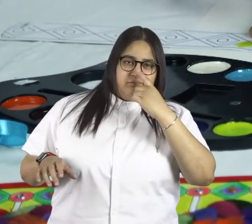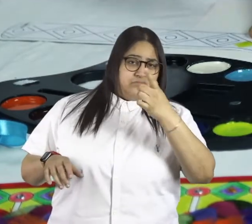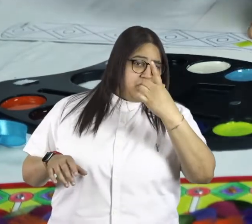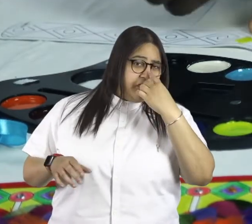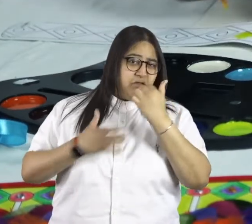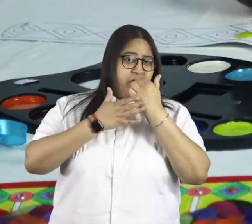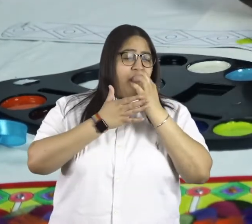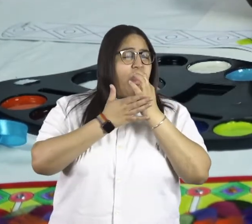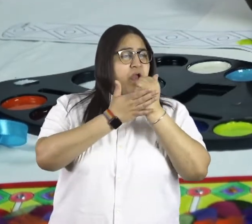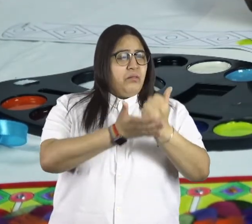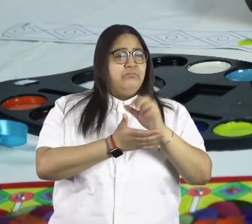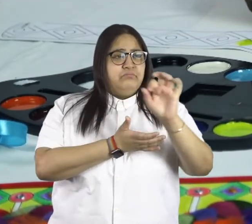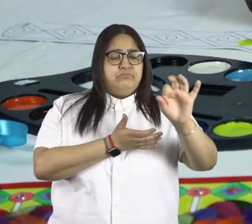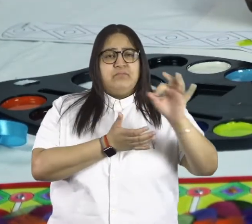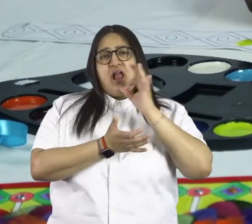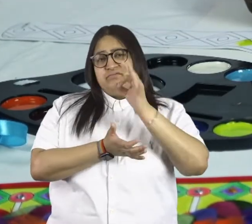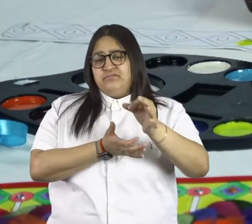else.